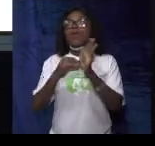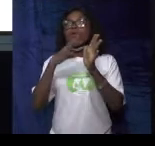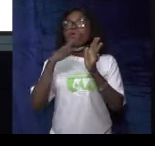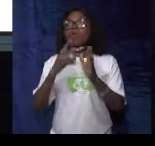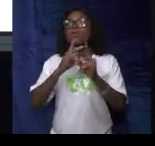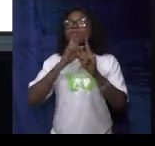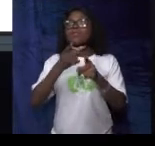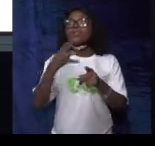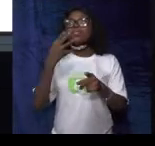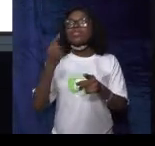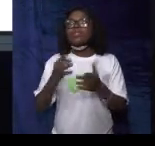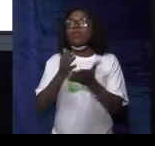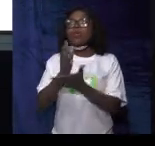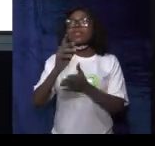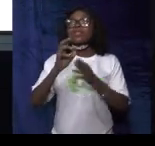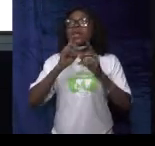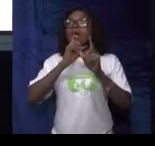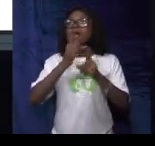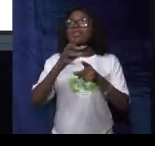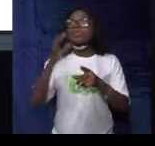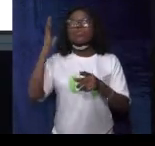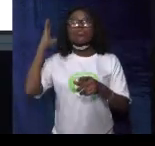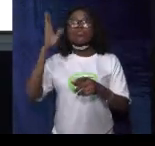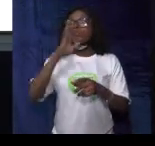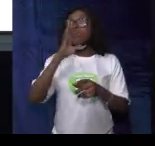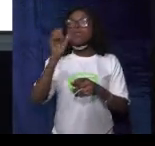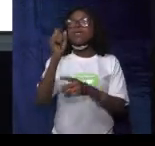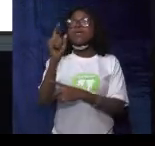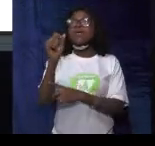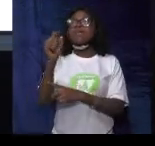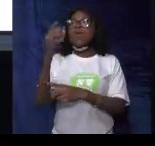Well, I've gotten my answer. That answer should be